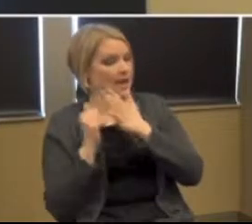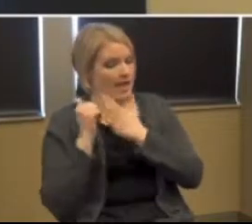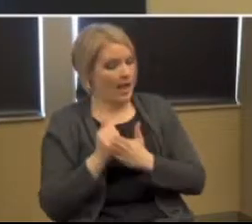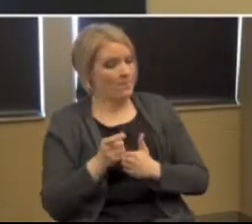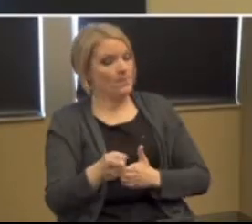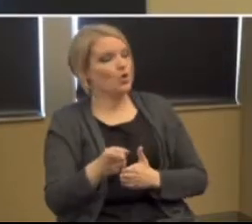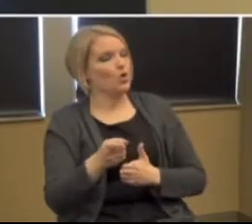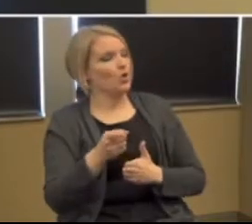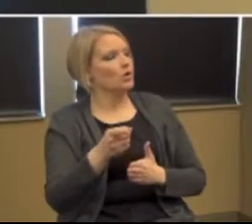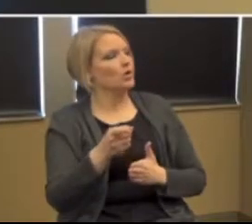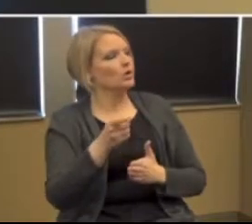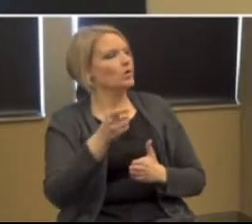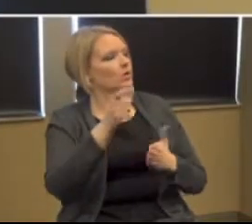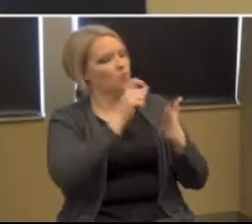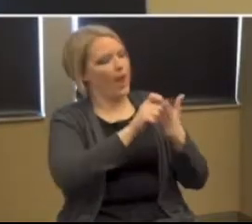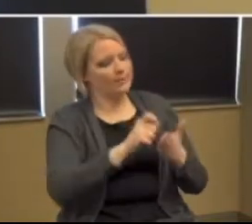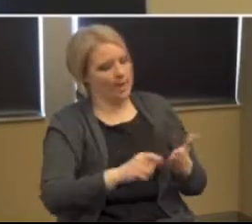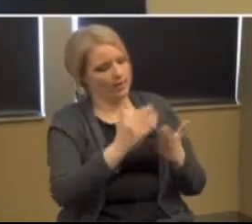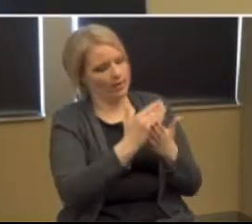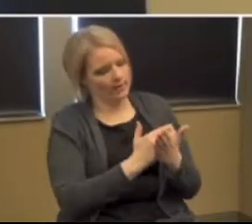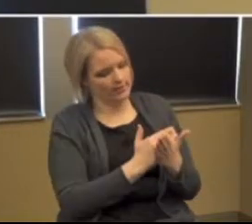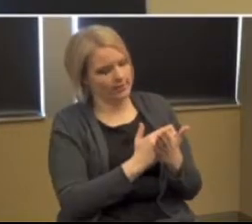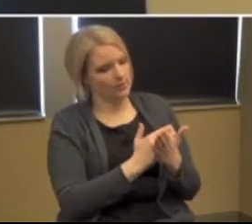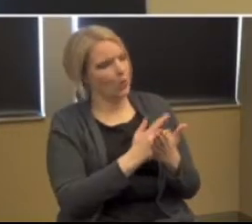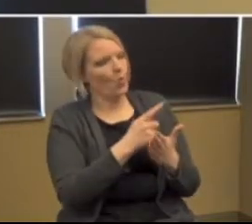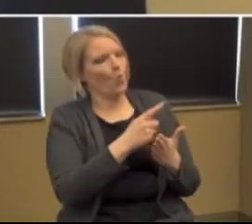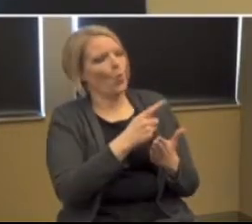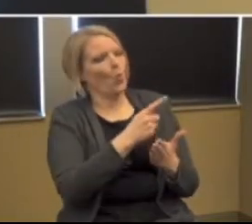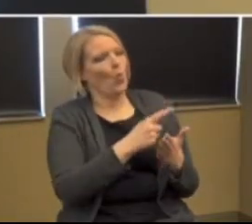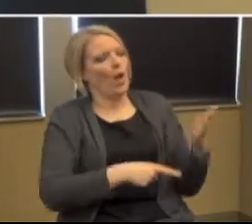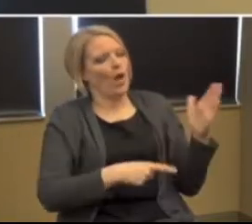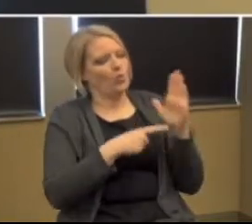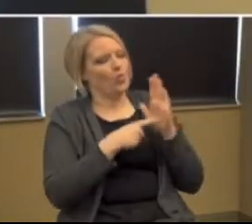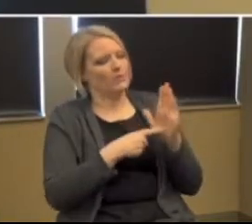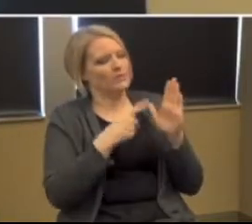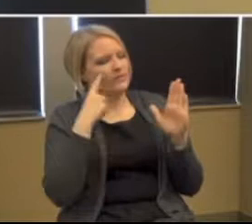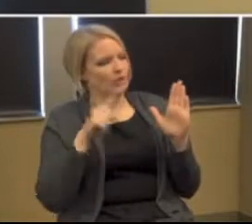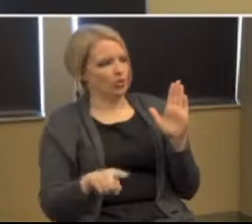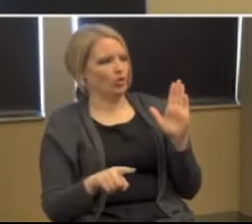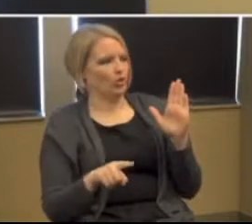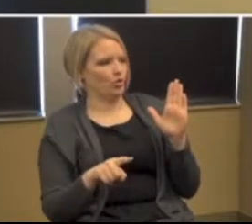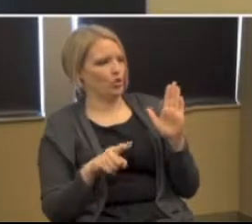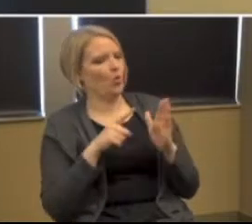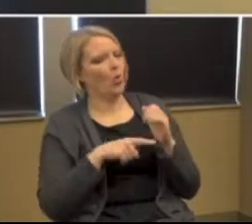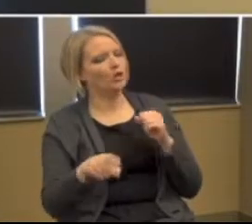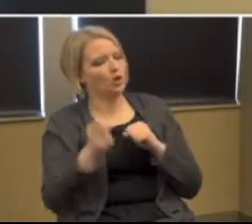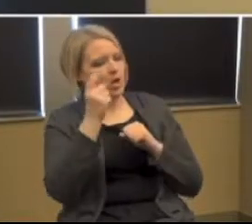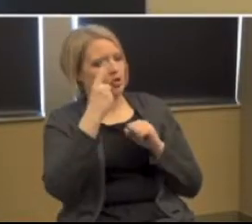for her is they would write down lists of what something meant for her.